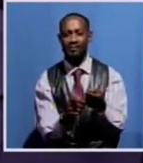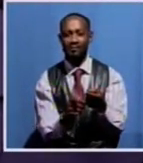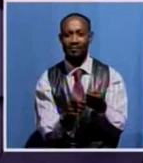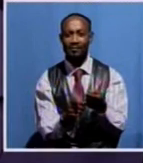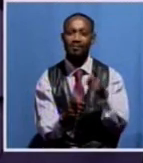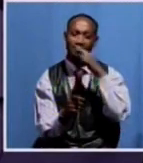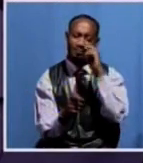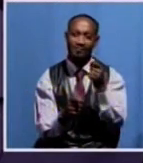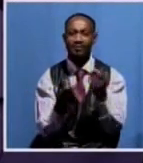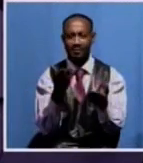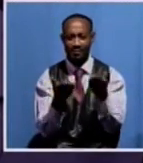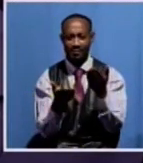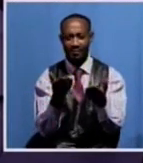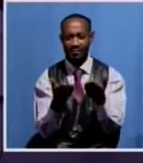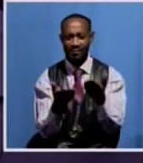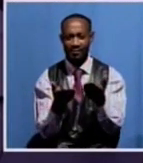have to obviously